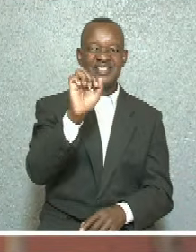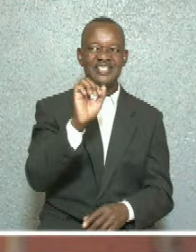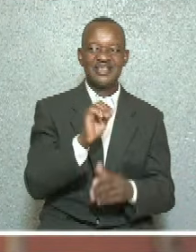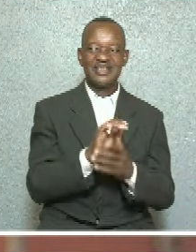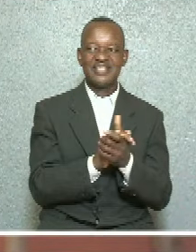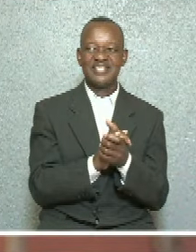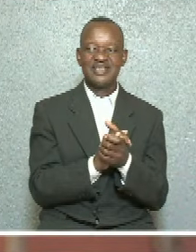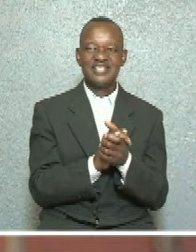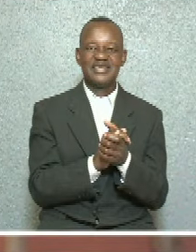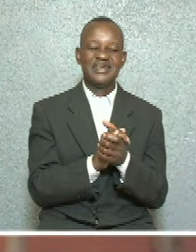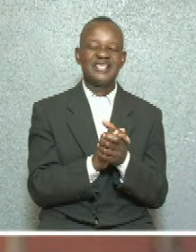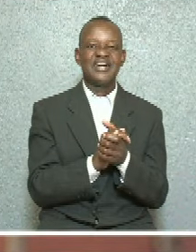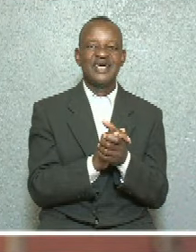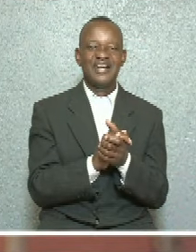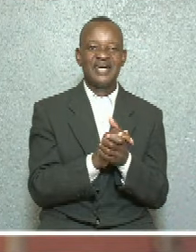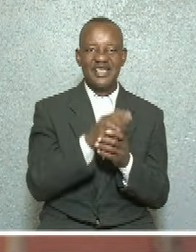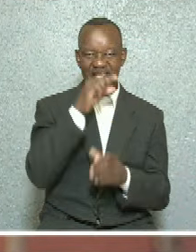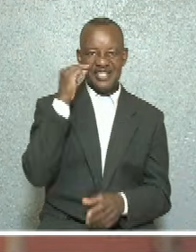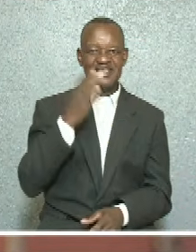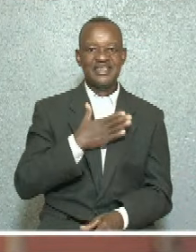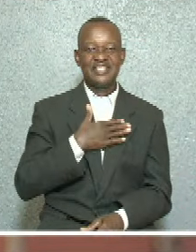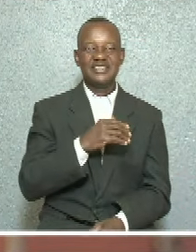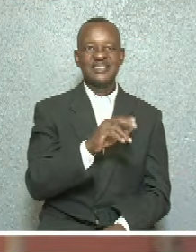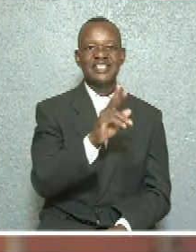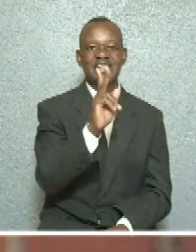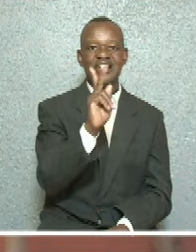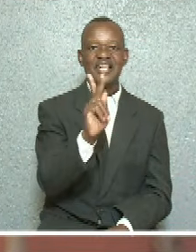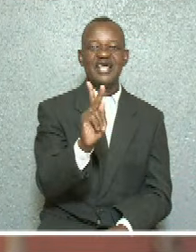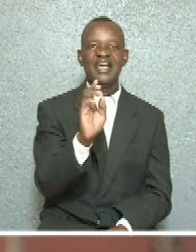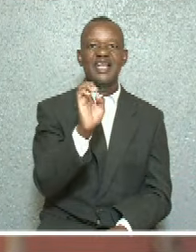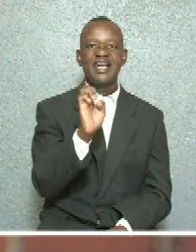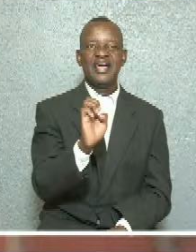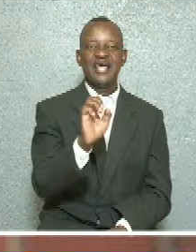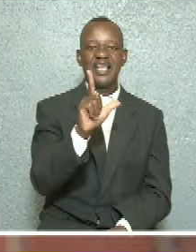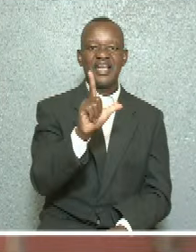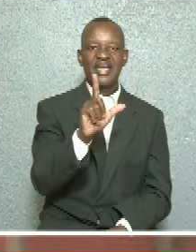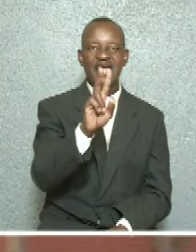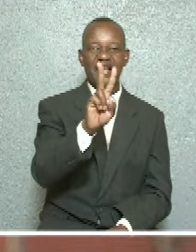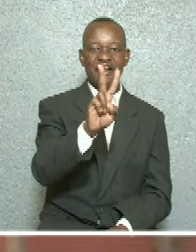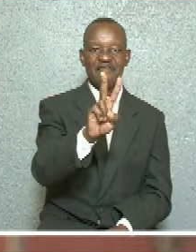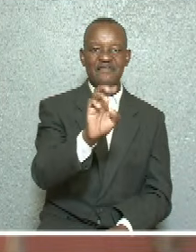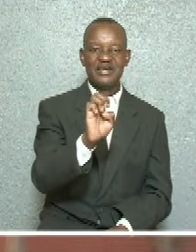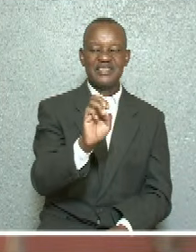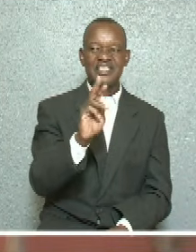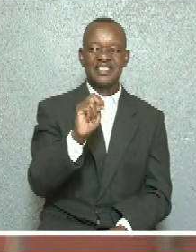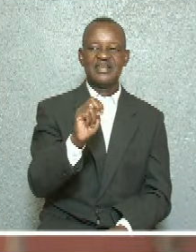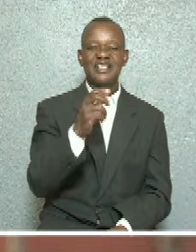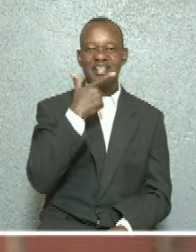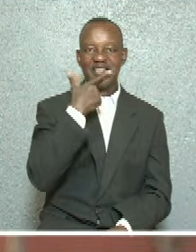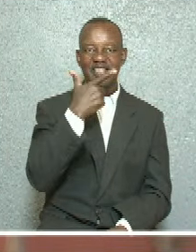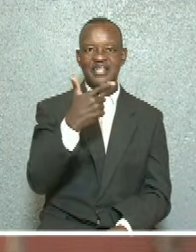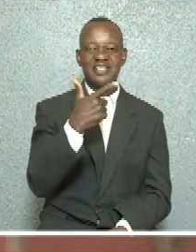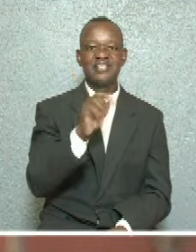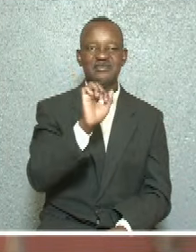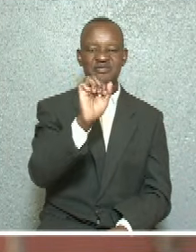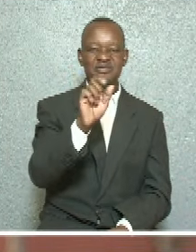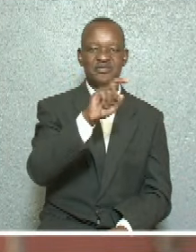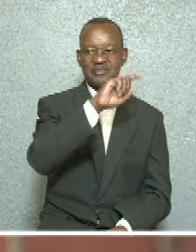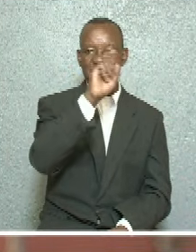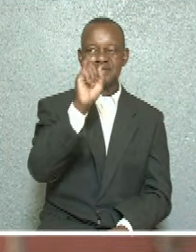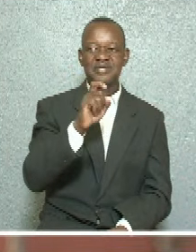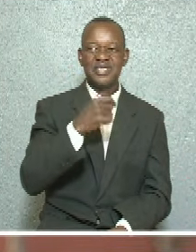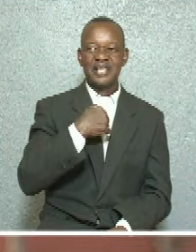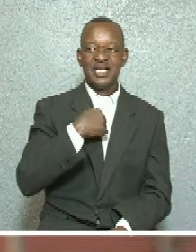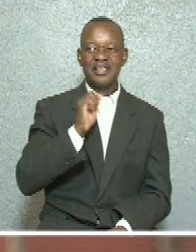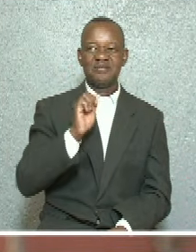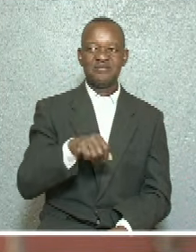Kelvin. Kelvin. Thank you, Kelvin, for that question. Well, I would say, well, in life,